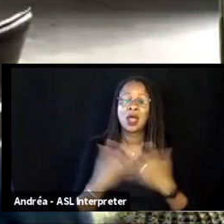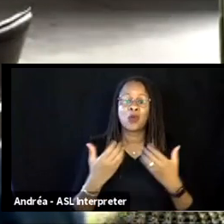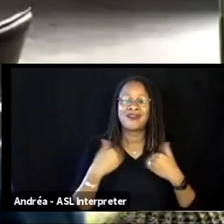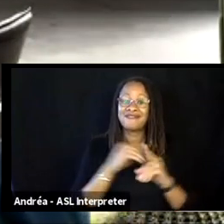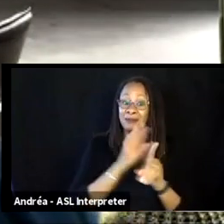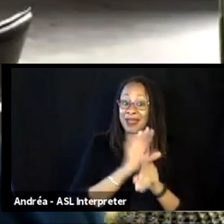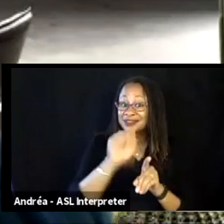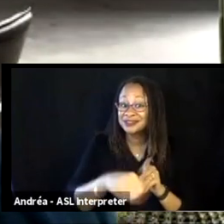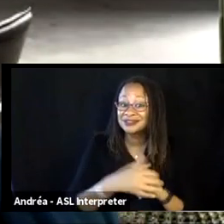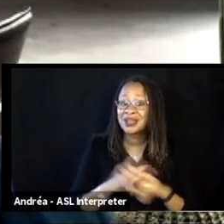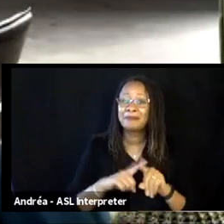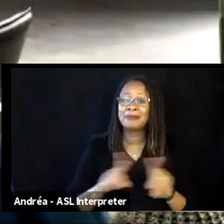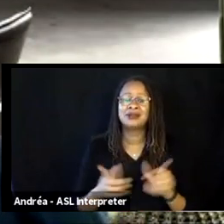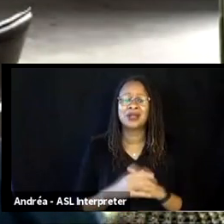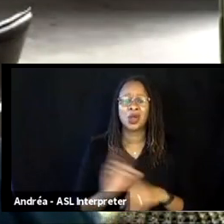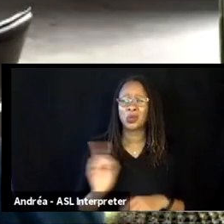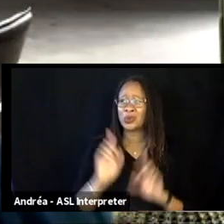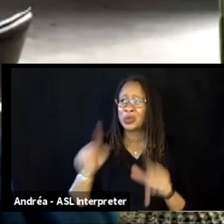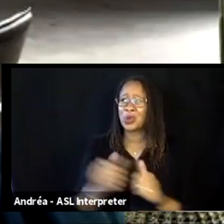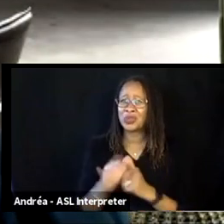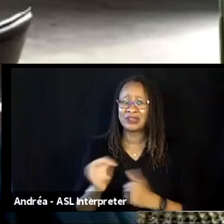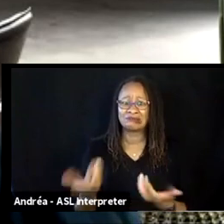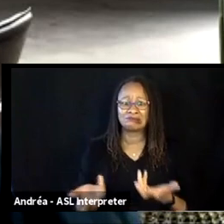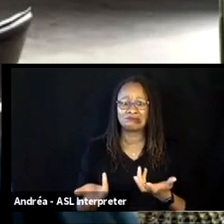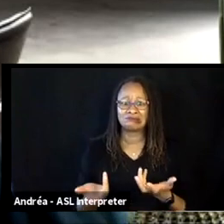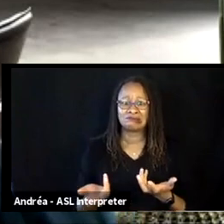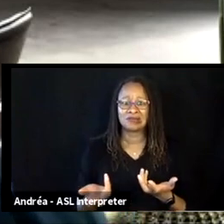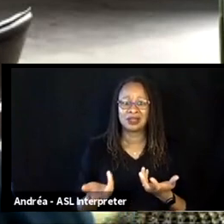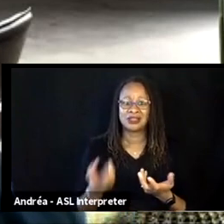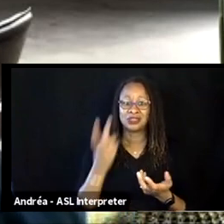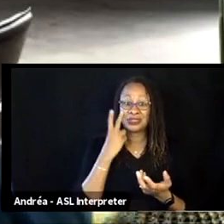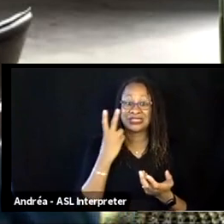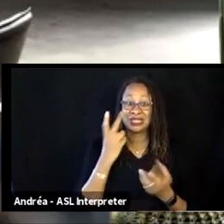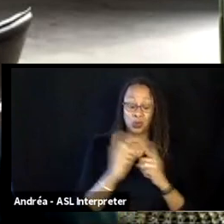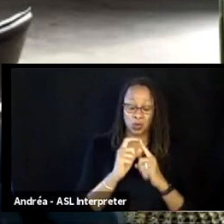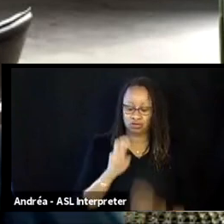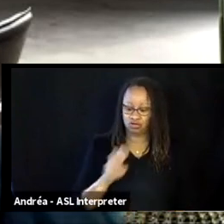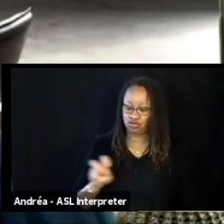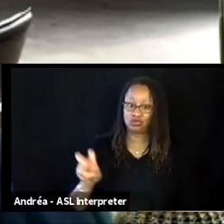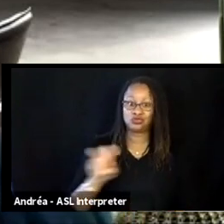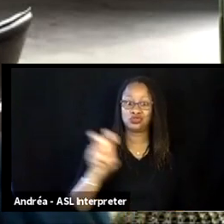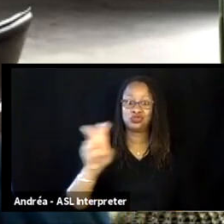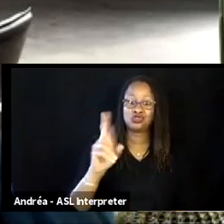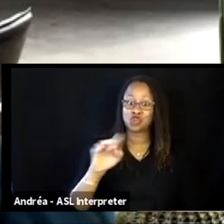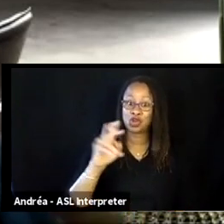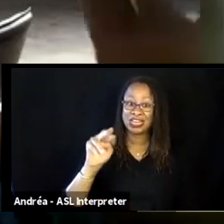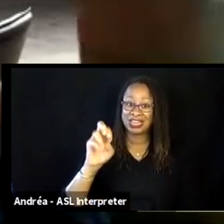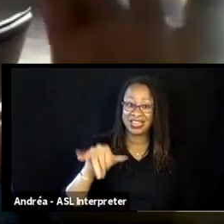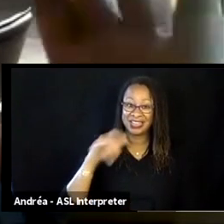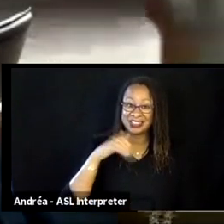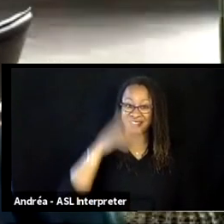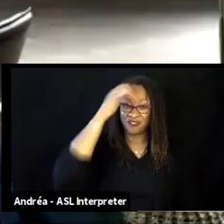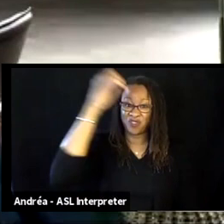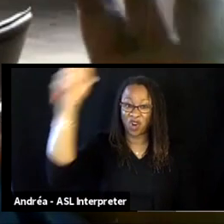impact, but where are we going with this? Is this, we hear the term journey. Is it going to take just forever? We try to